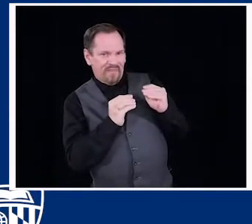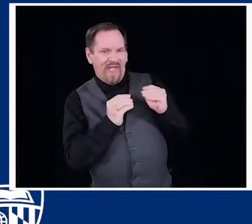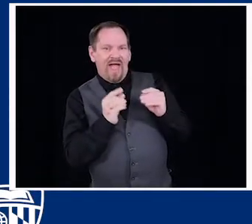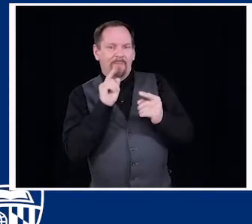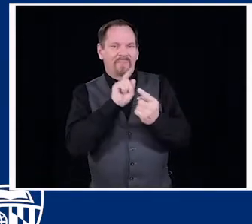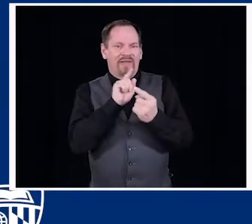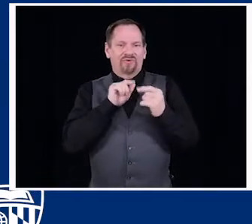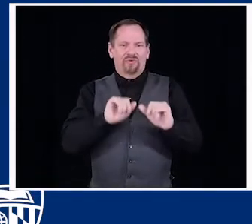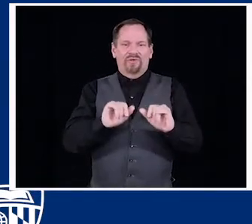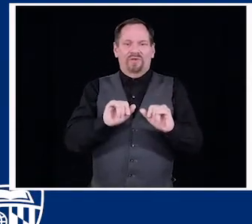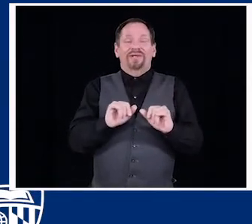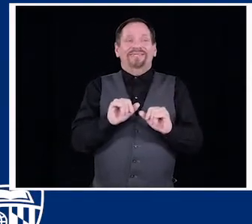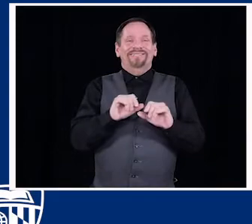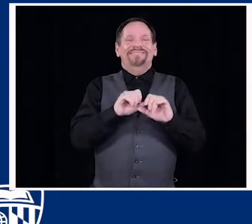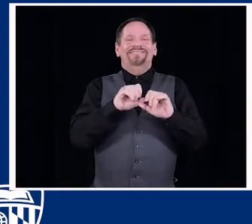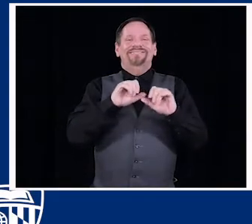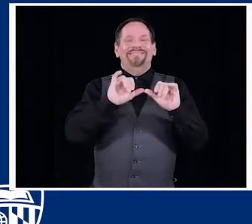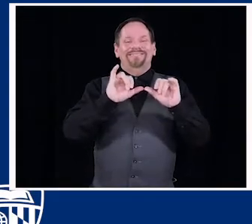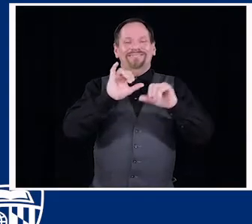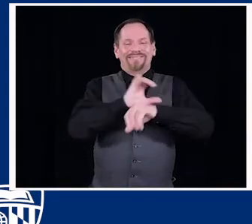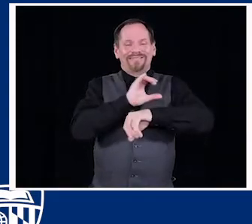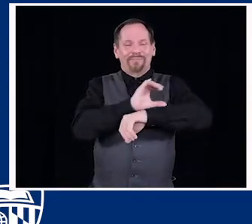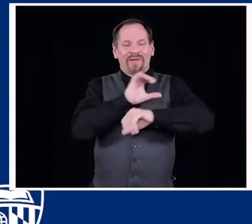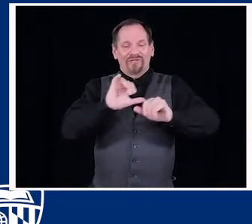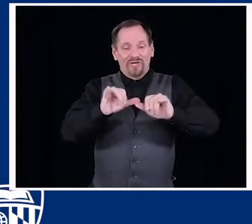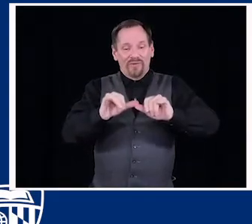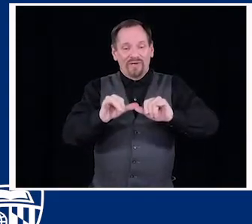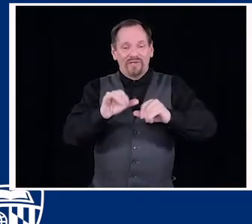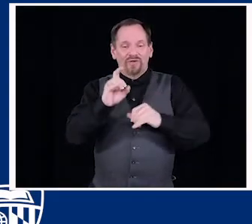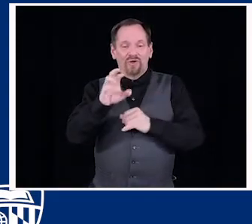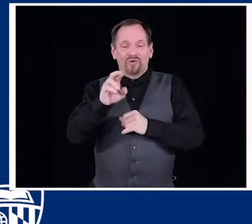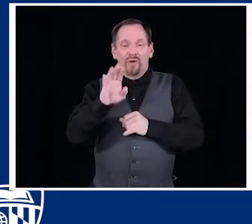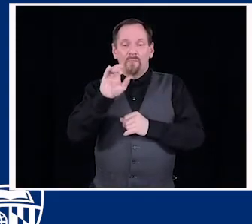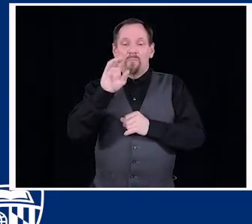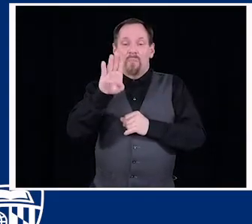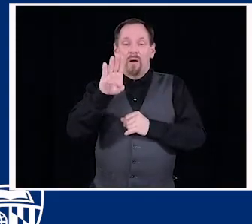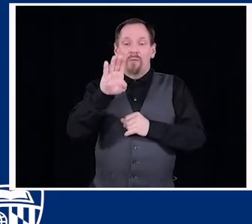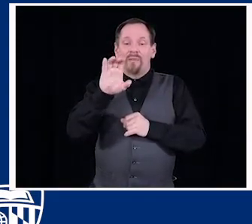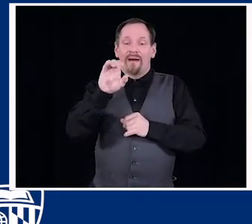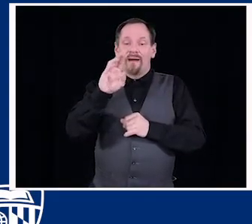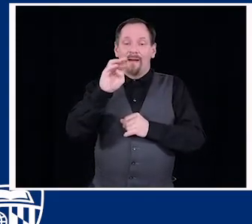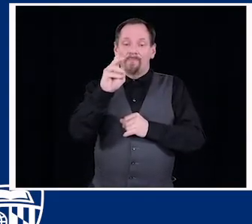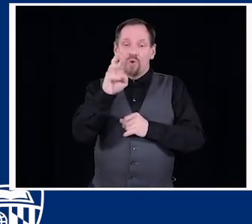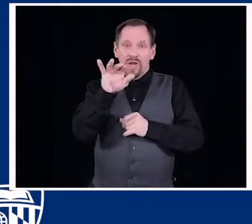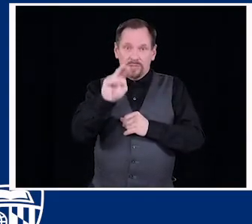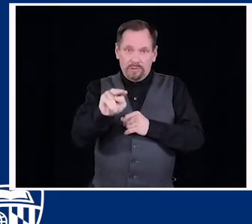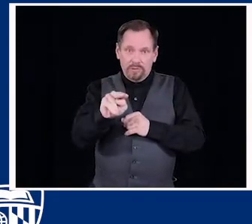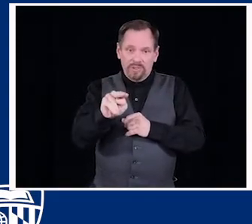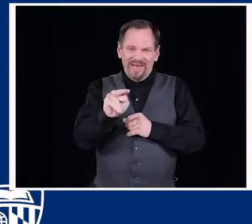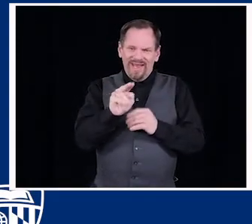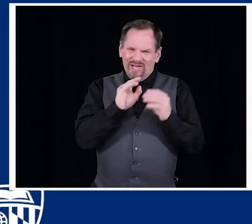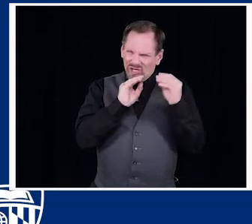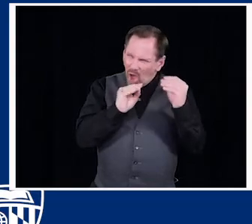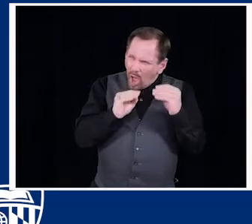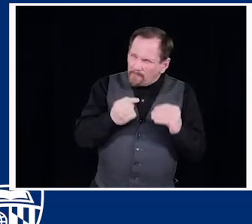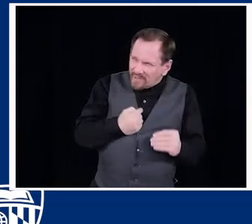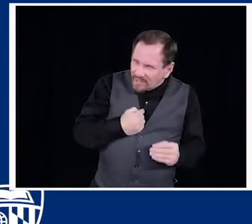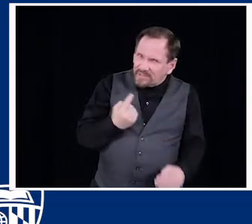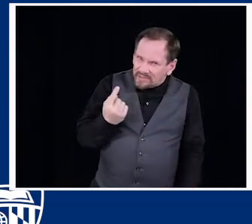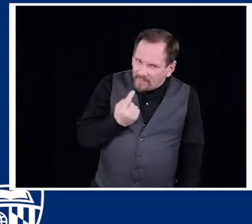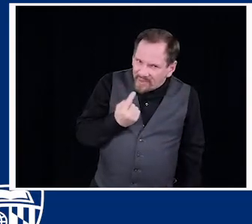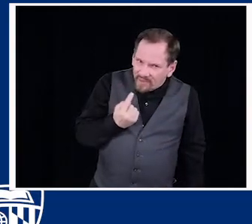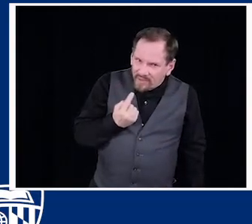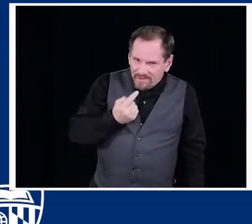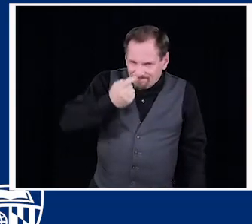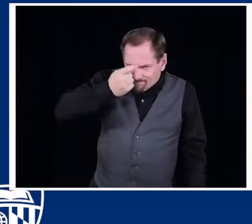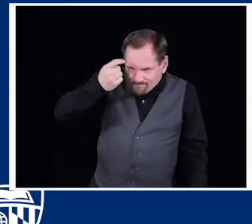my systems engineering time at Johns Hopkins. His name is Dr. Bob Cameron. He taught me a fundamental message that has